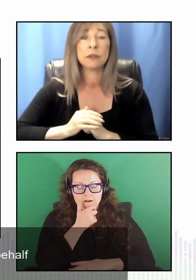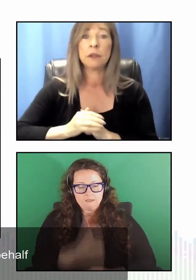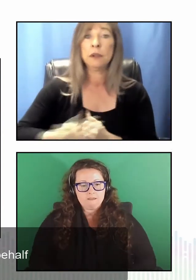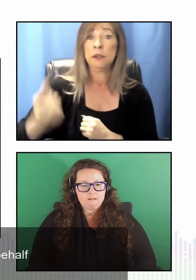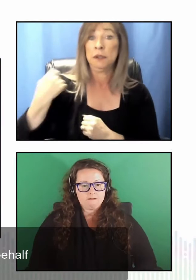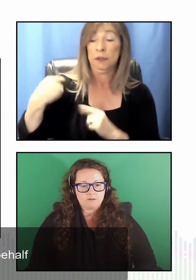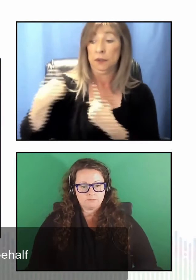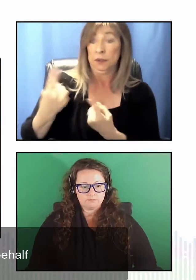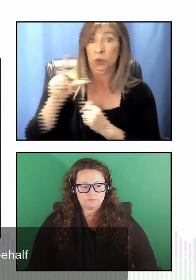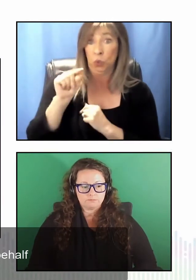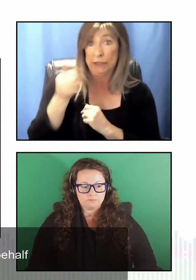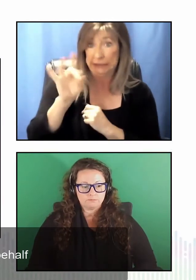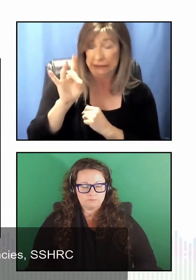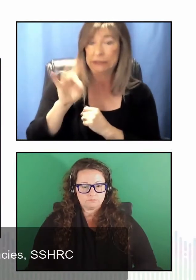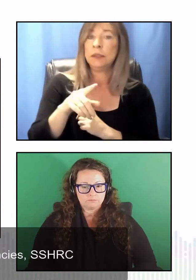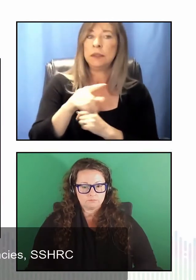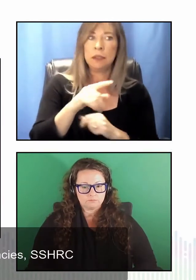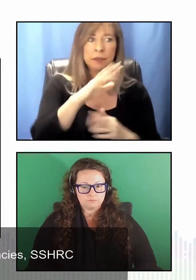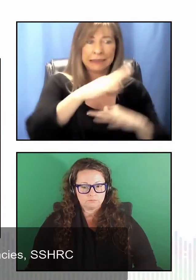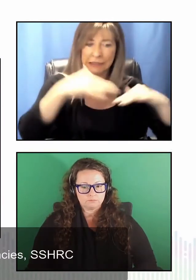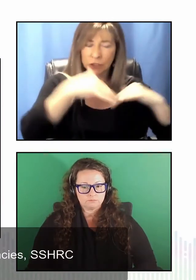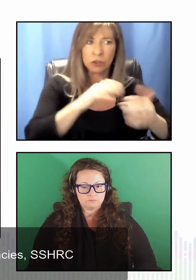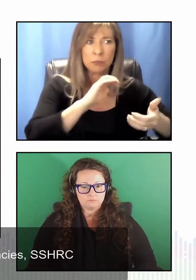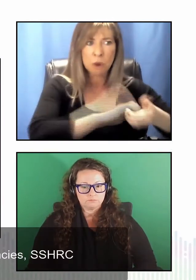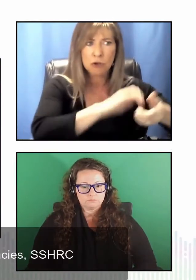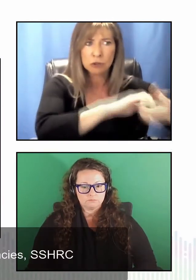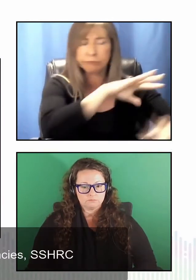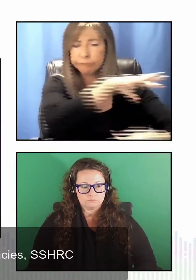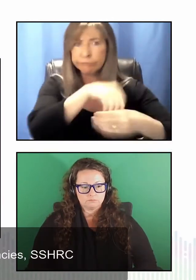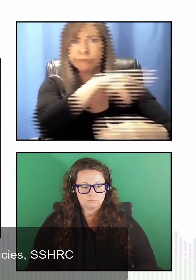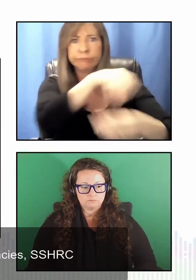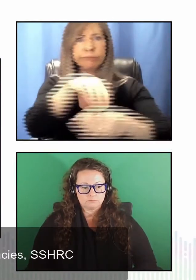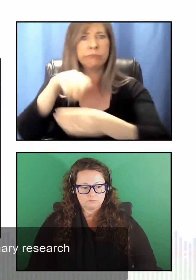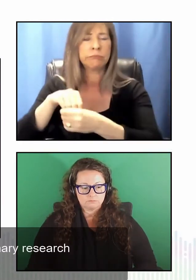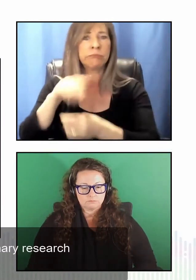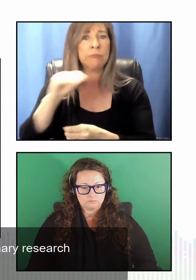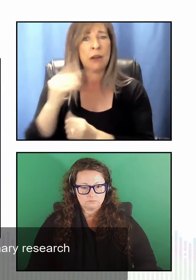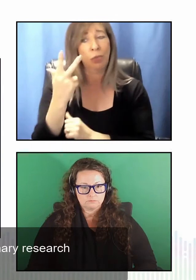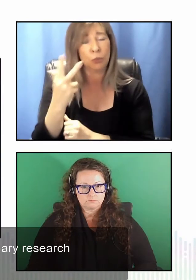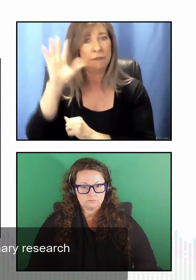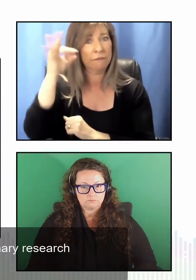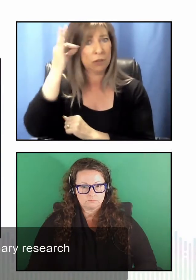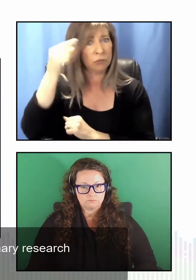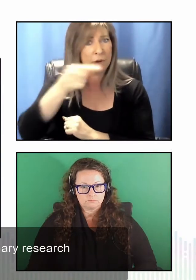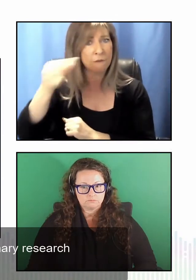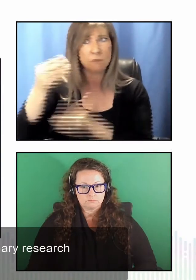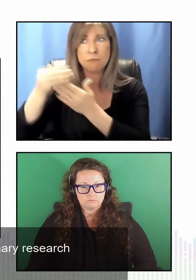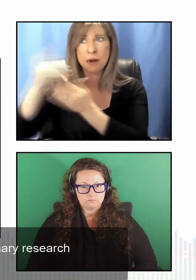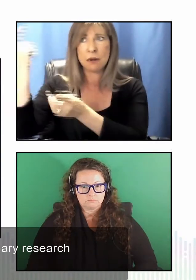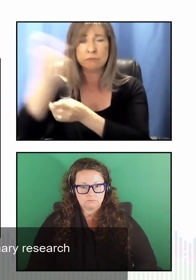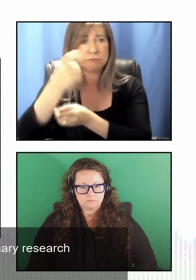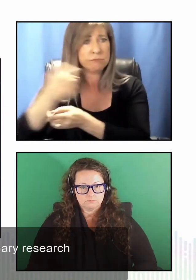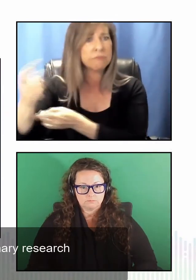with Indigenous partners and on behalf of the 3 federal research granting agencies, SSHRC co-developed a strategy for an